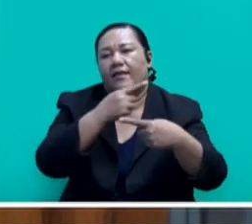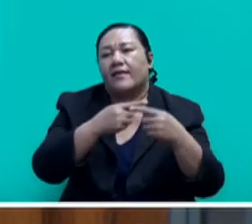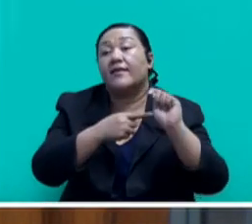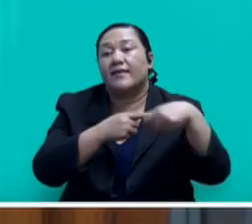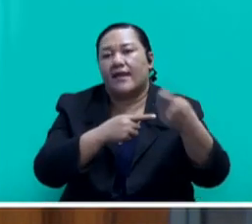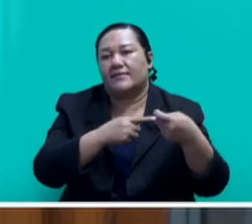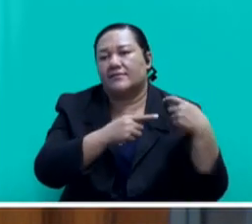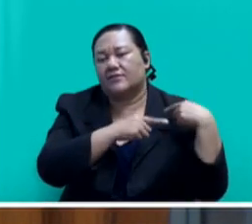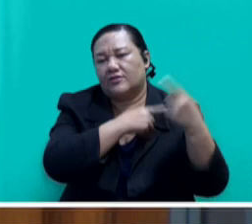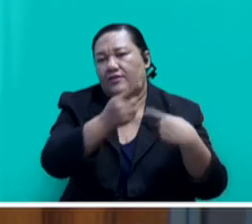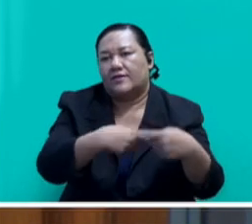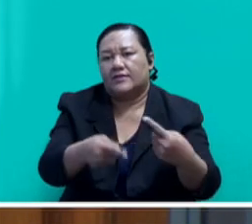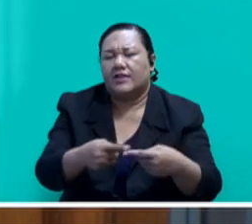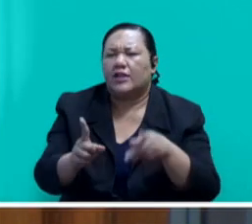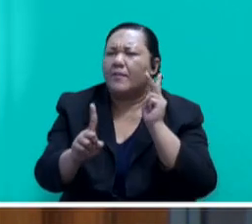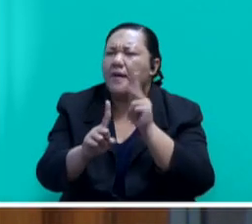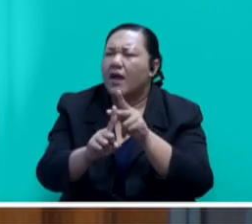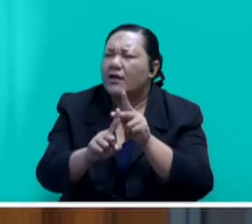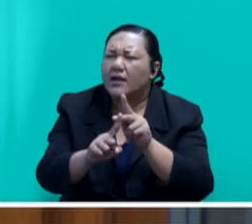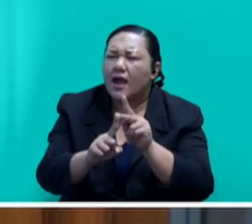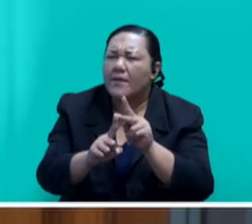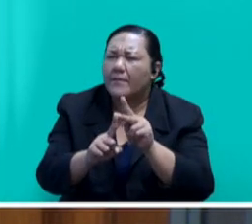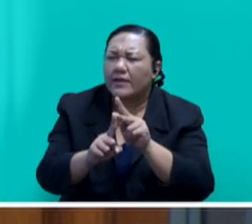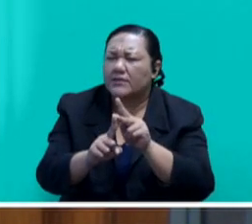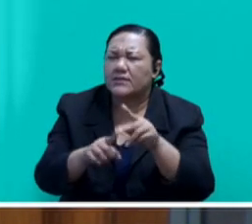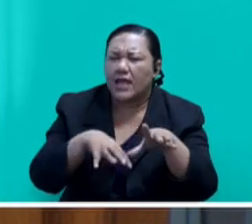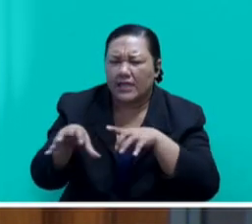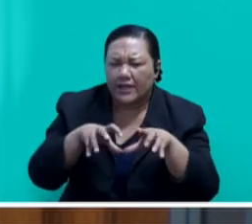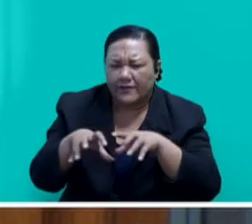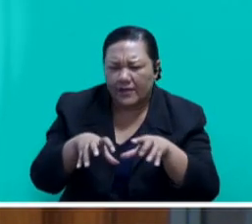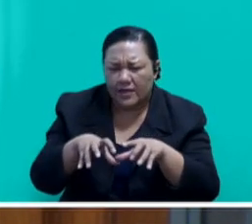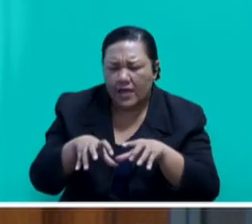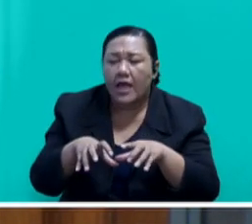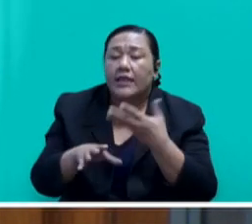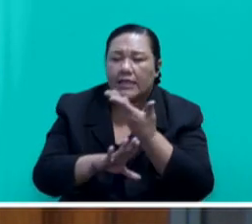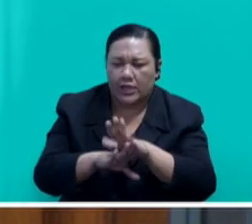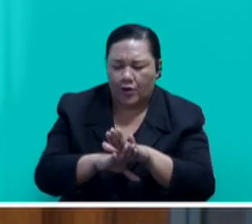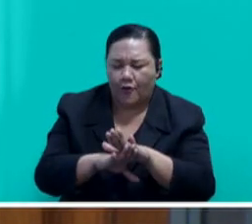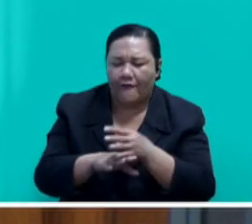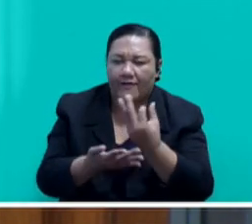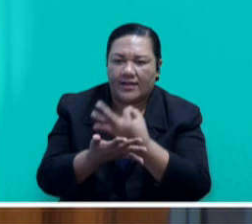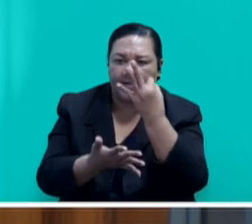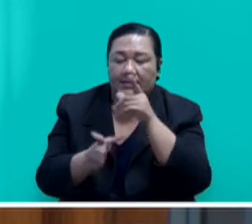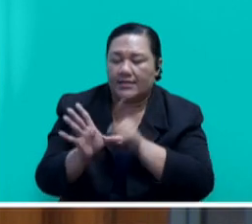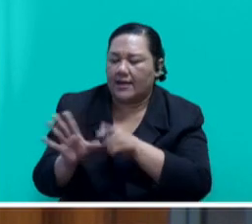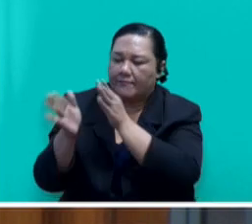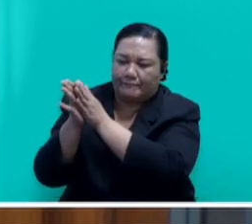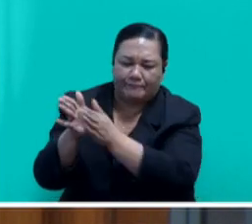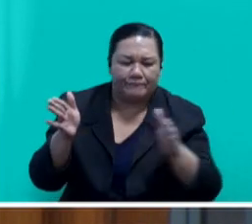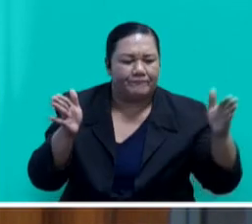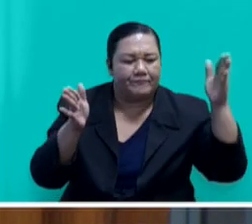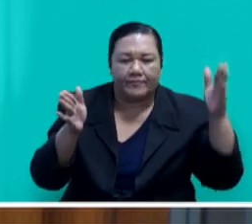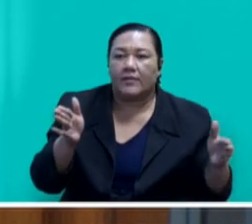Whilst we prioritize key activities in the new financial year, we will continue to collectively work